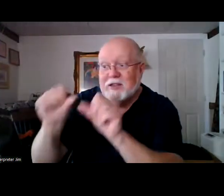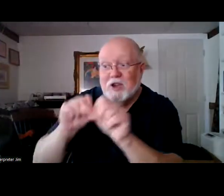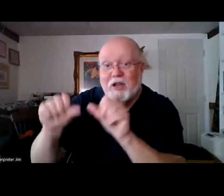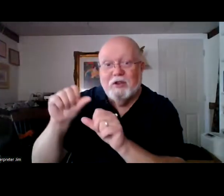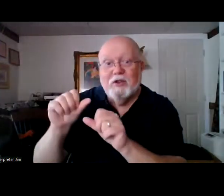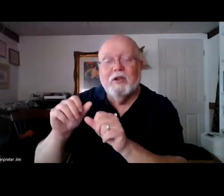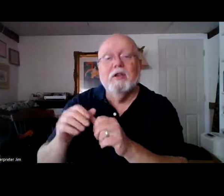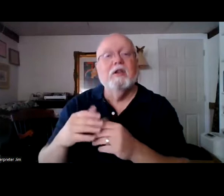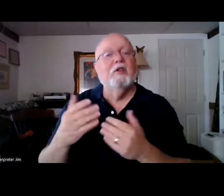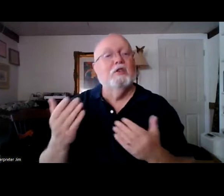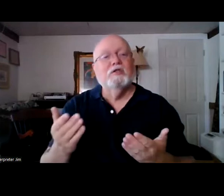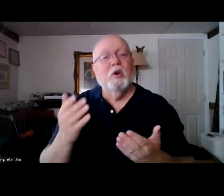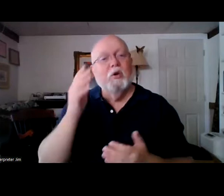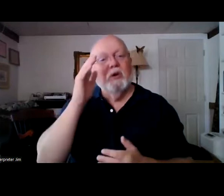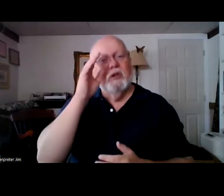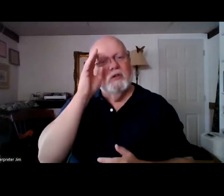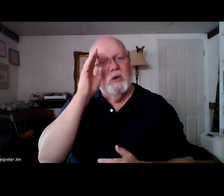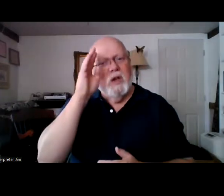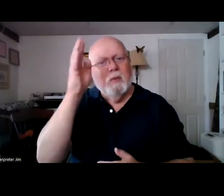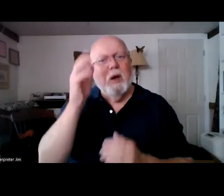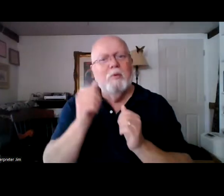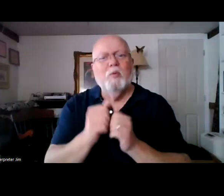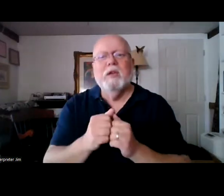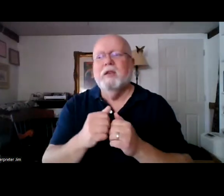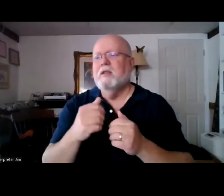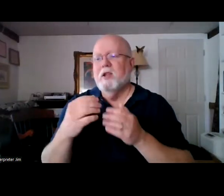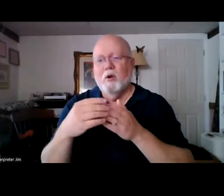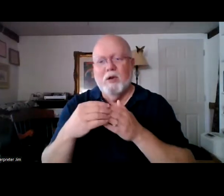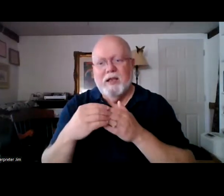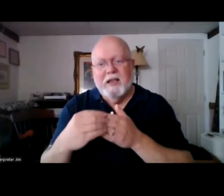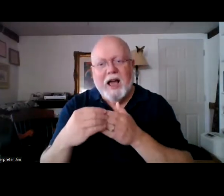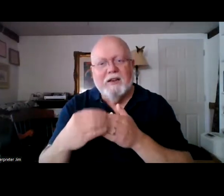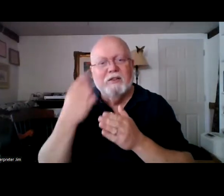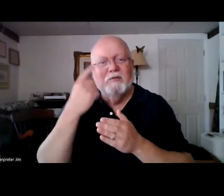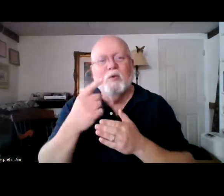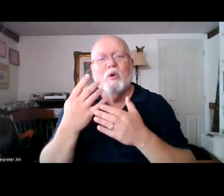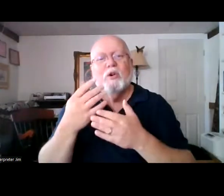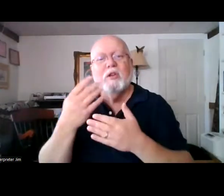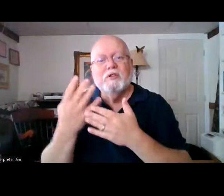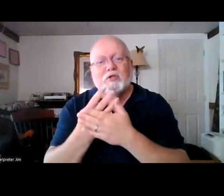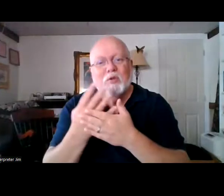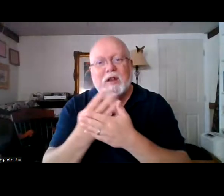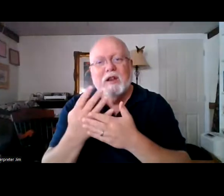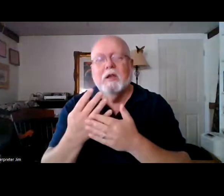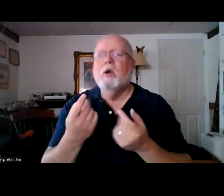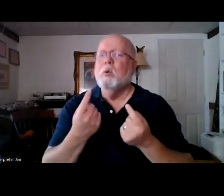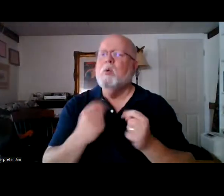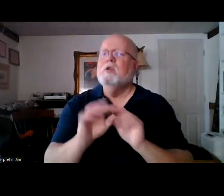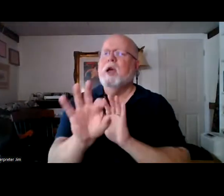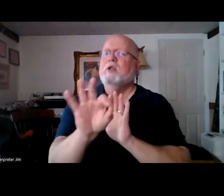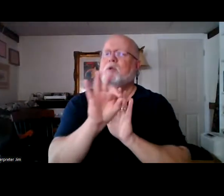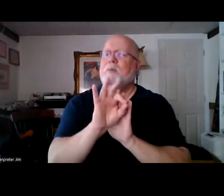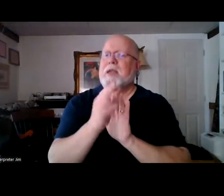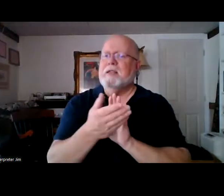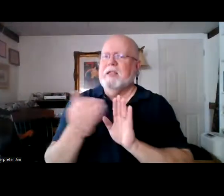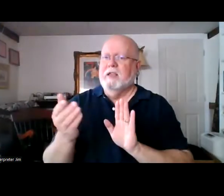in coming up with our guidance about suicide screening, we really strove to pick things that were in the public domain, number